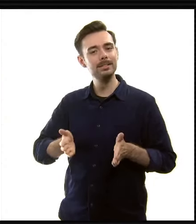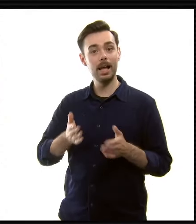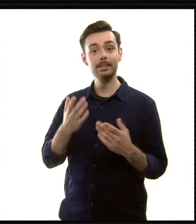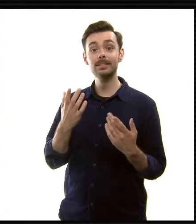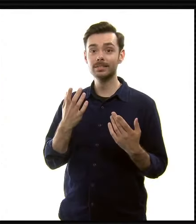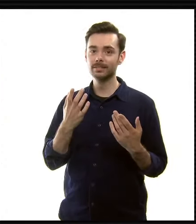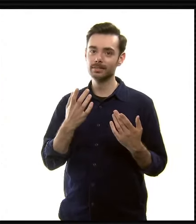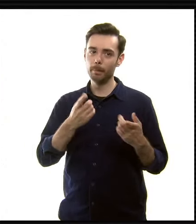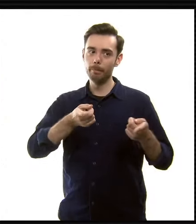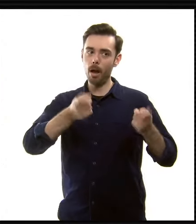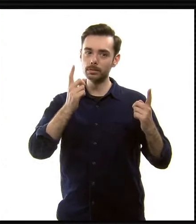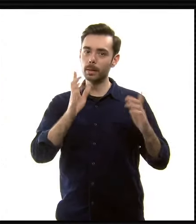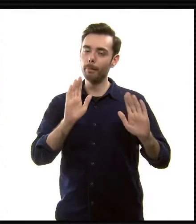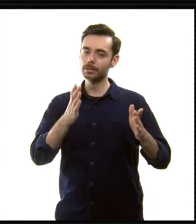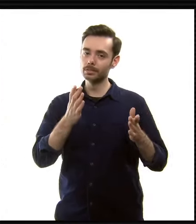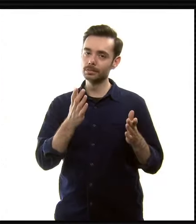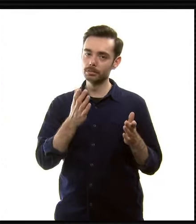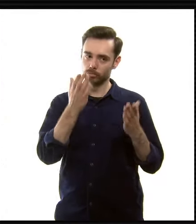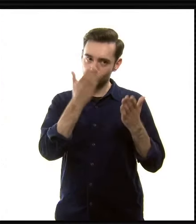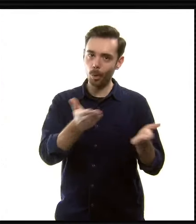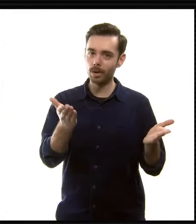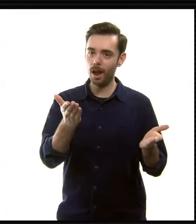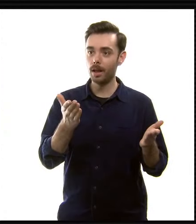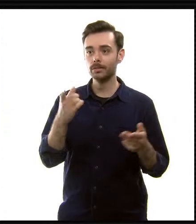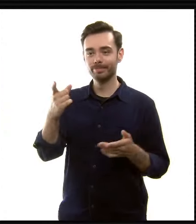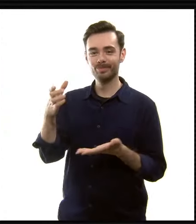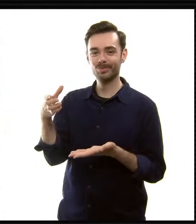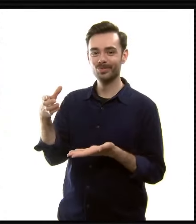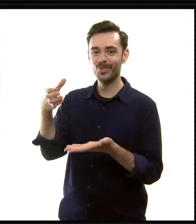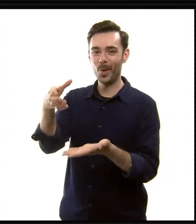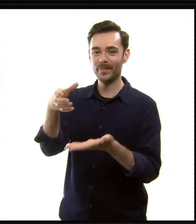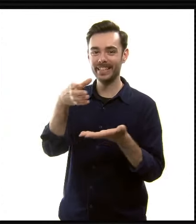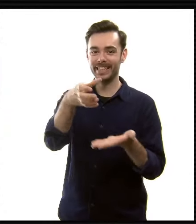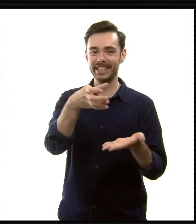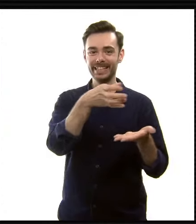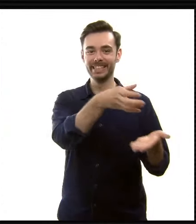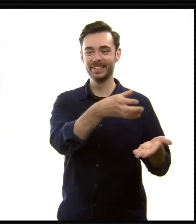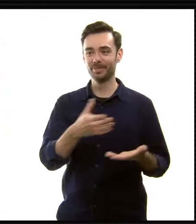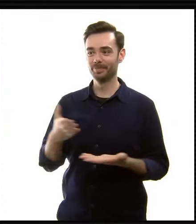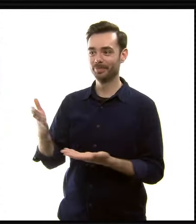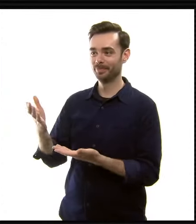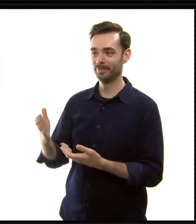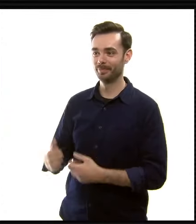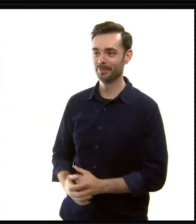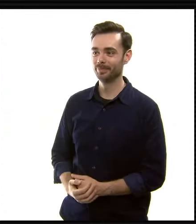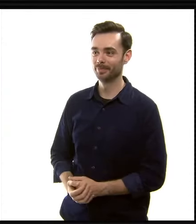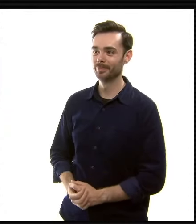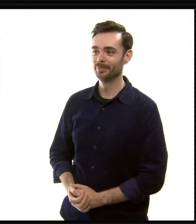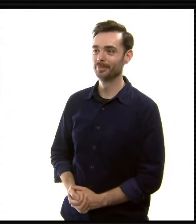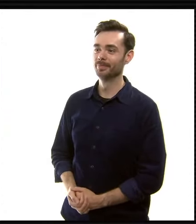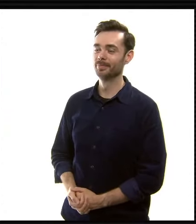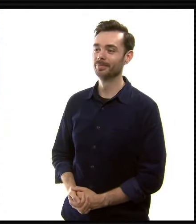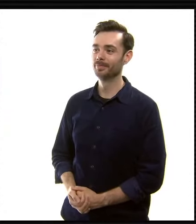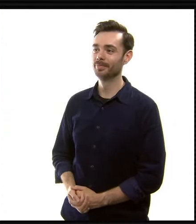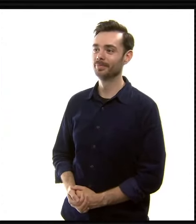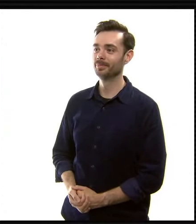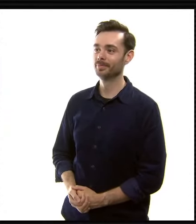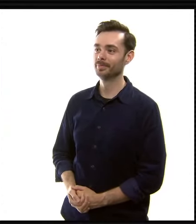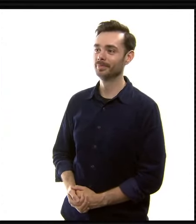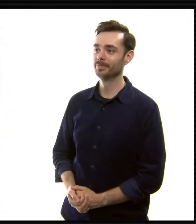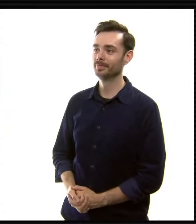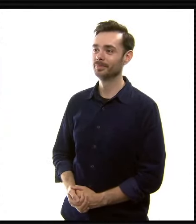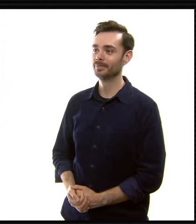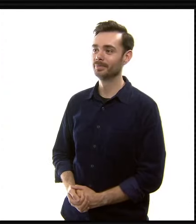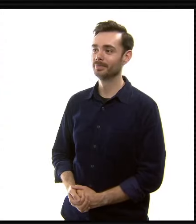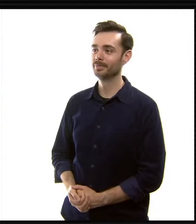in the trophies. Yes, There they bring in the are. trophies. Yeah. This is mission accomplished, teams. Well done. Thank